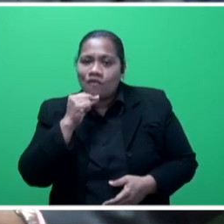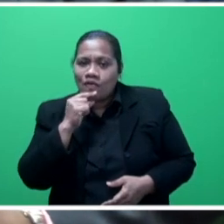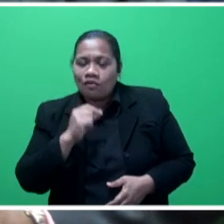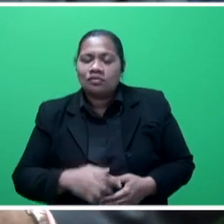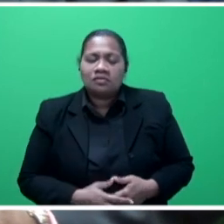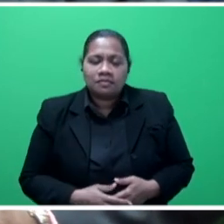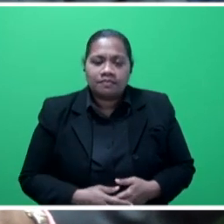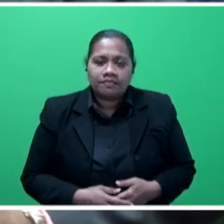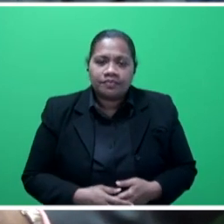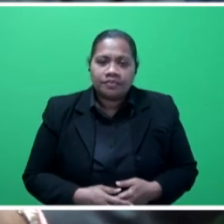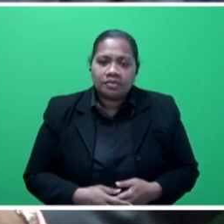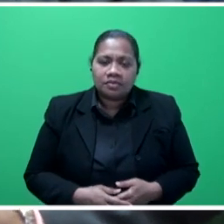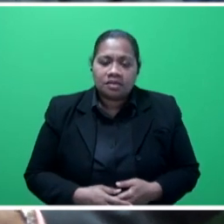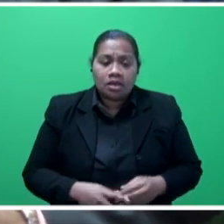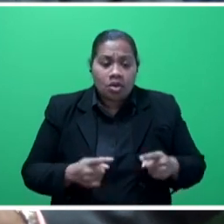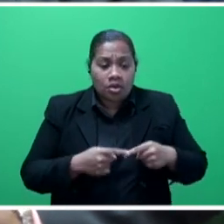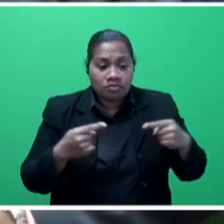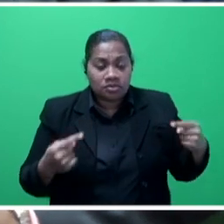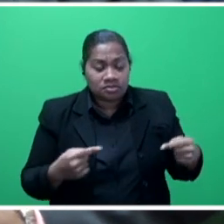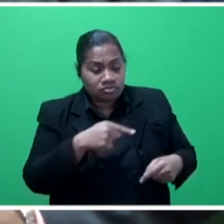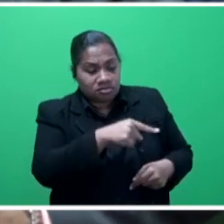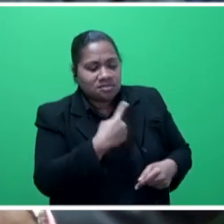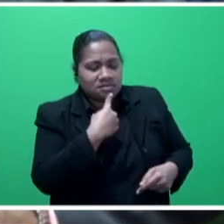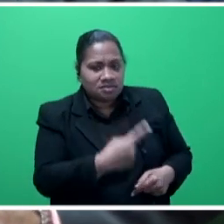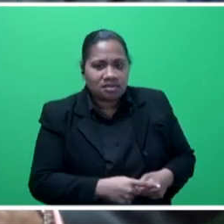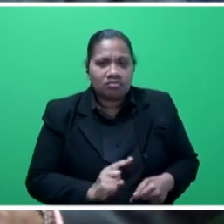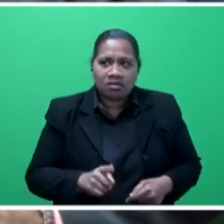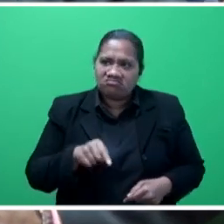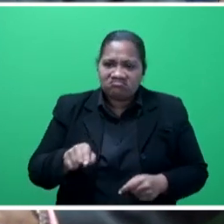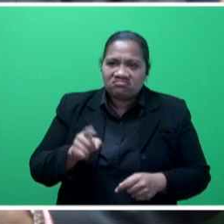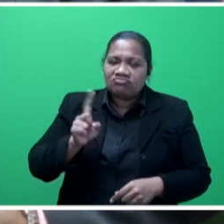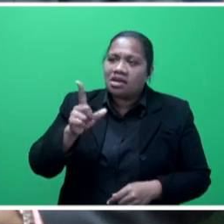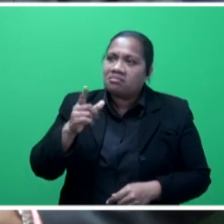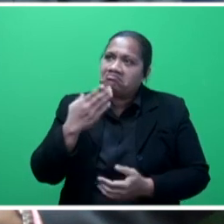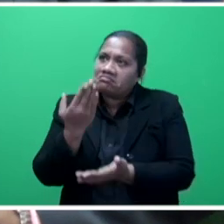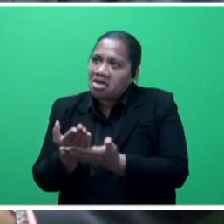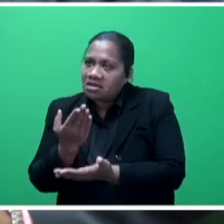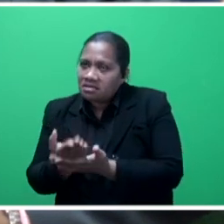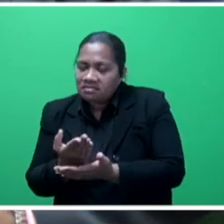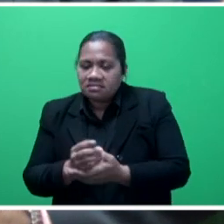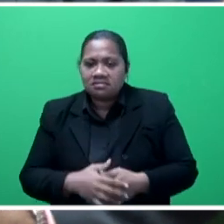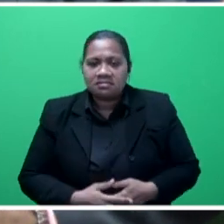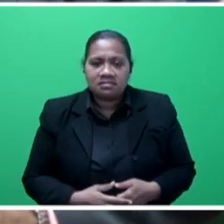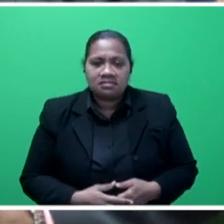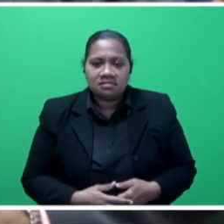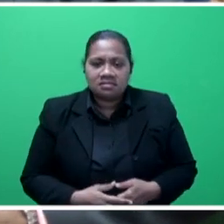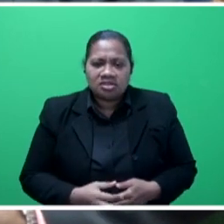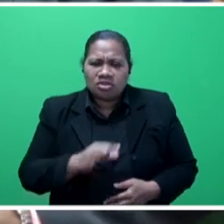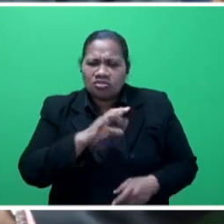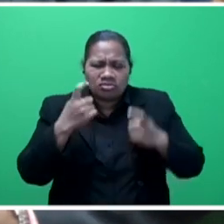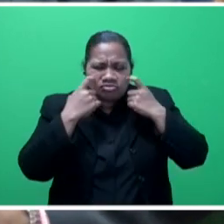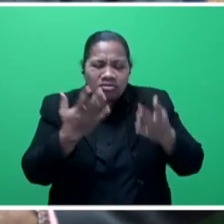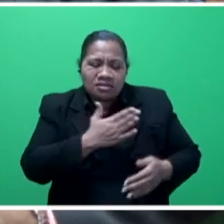and critics term it as begging, without showing any empathy to the most vulnerable members